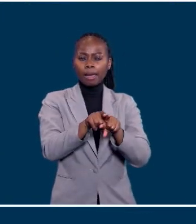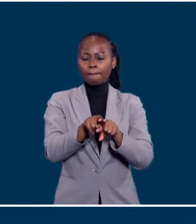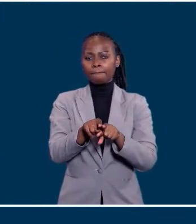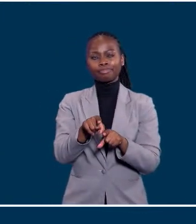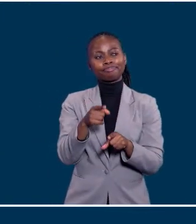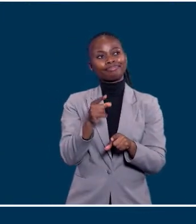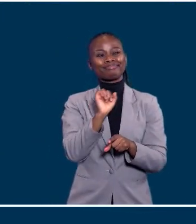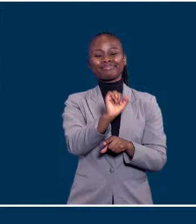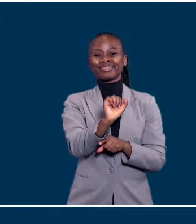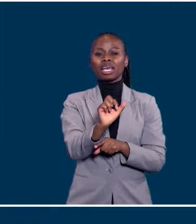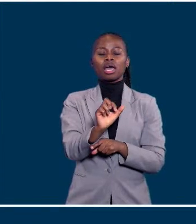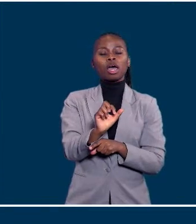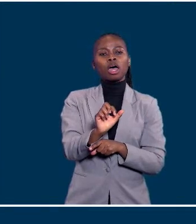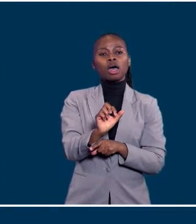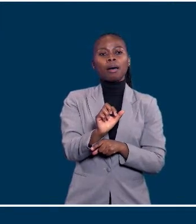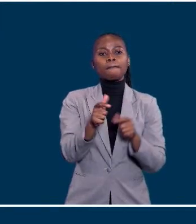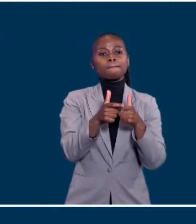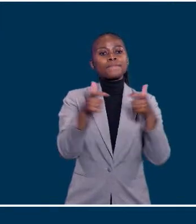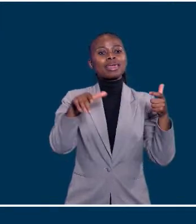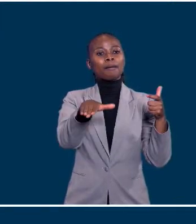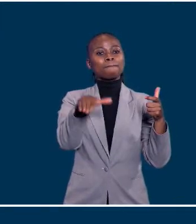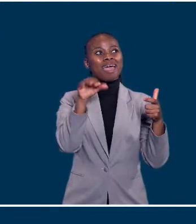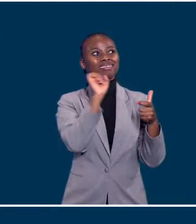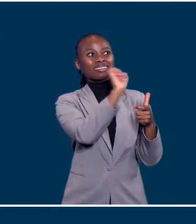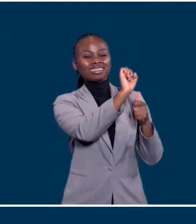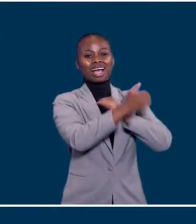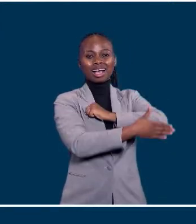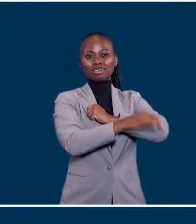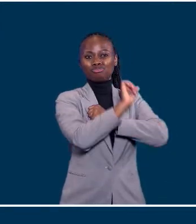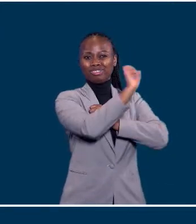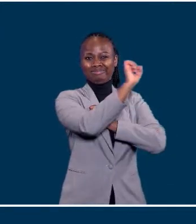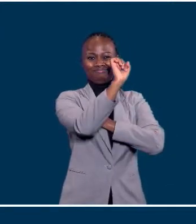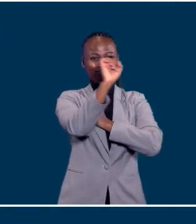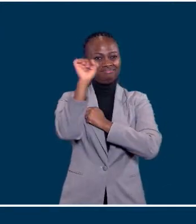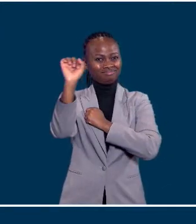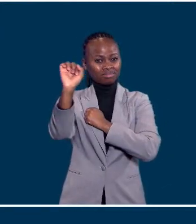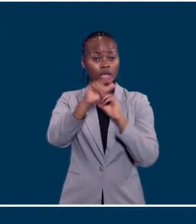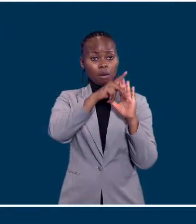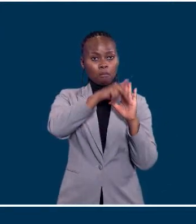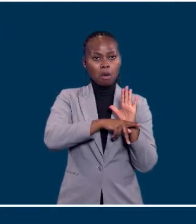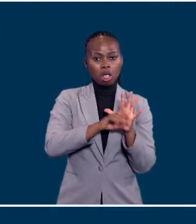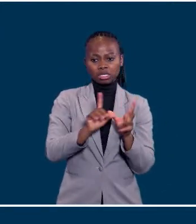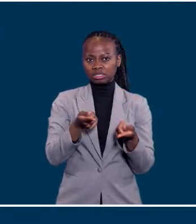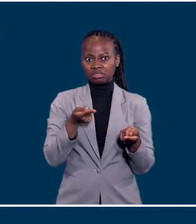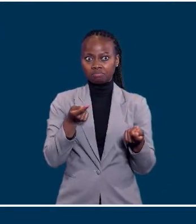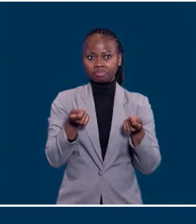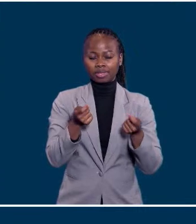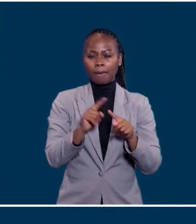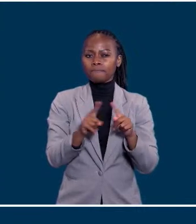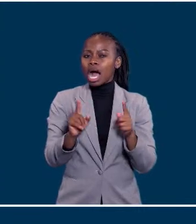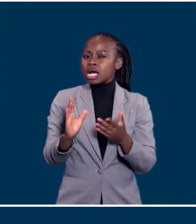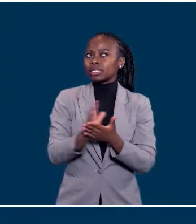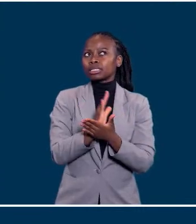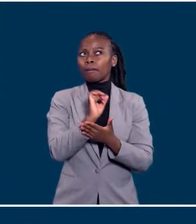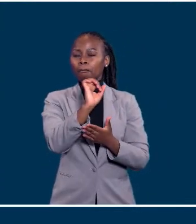on becomes more uncertain. The policy rule that you want to take is not very